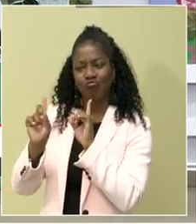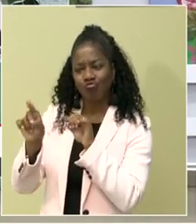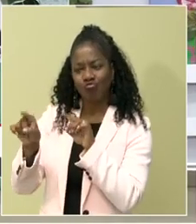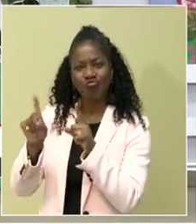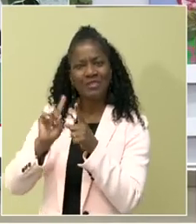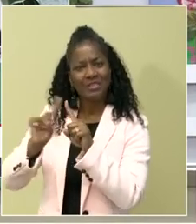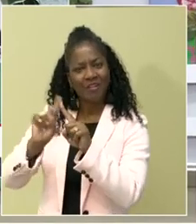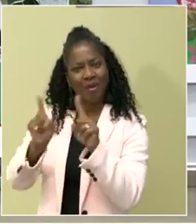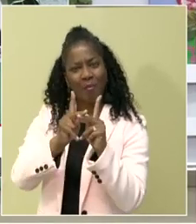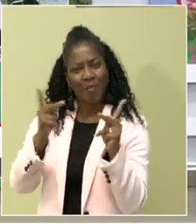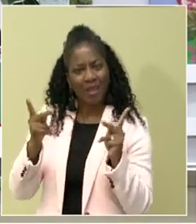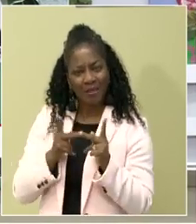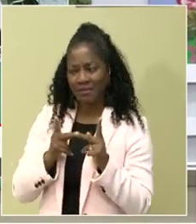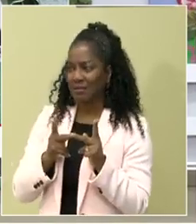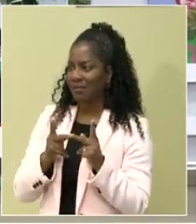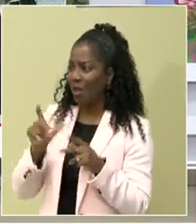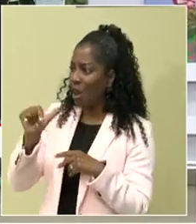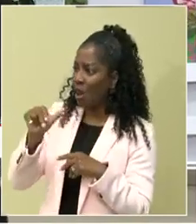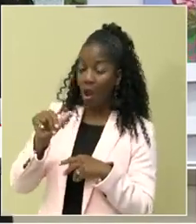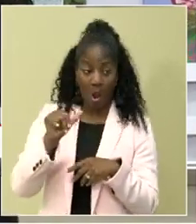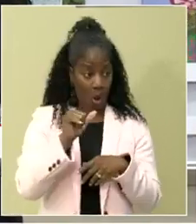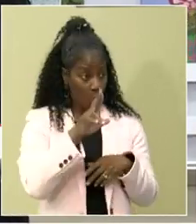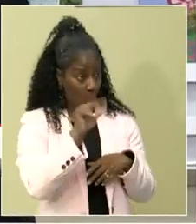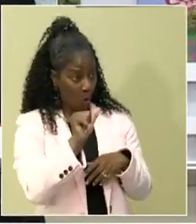Places. Right. Where are we, Laura? Yeah,